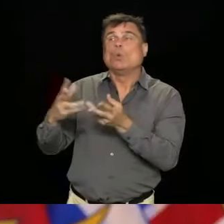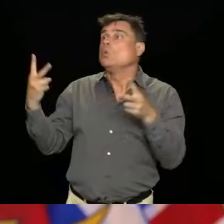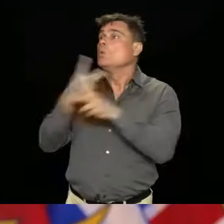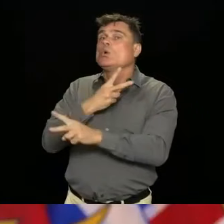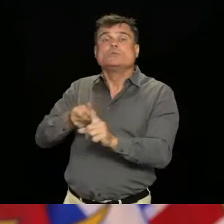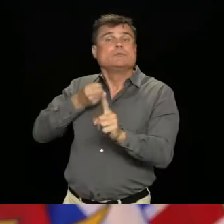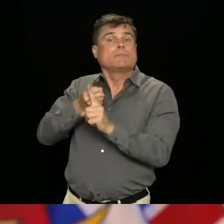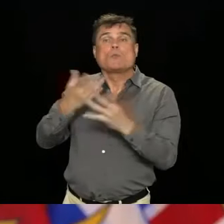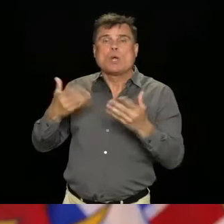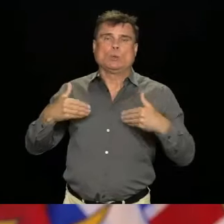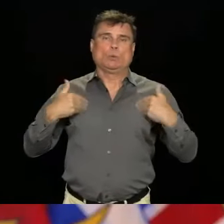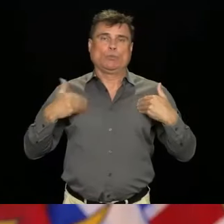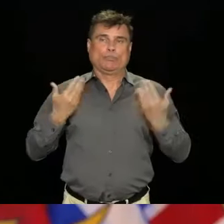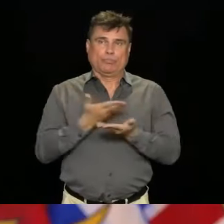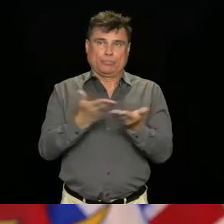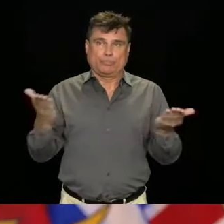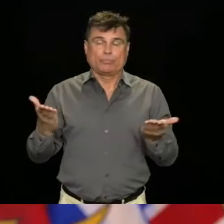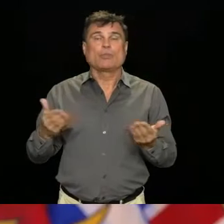rate hit